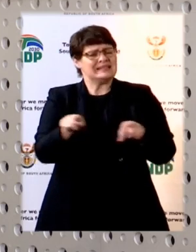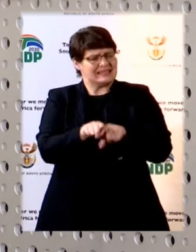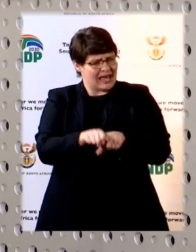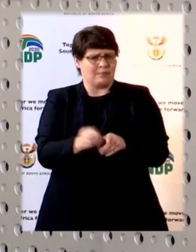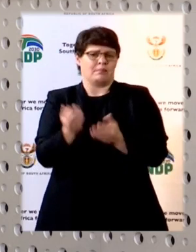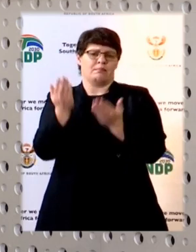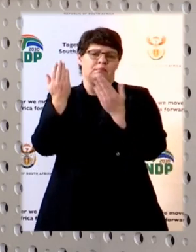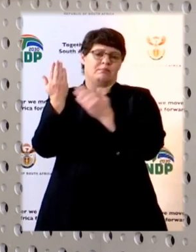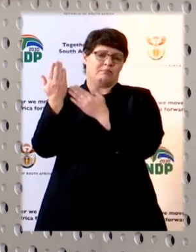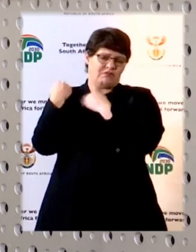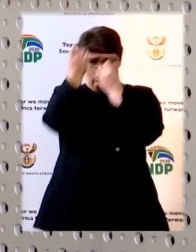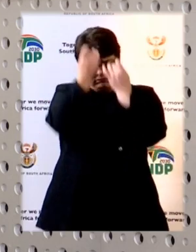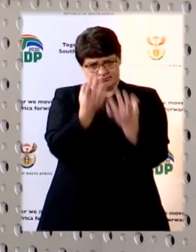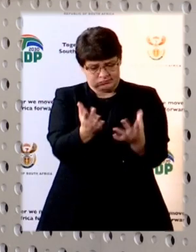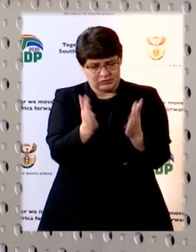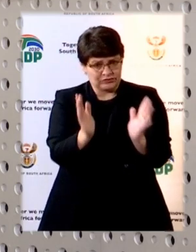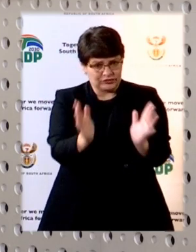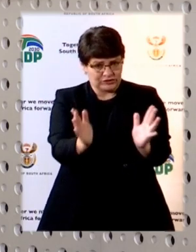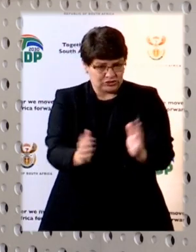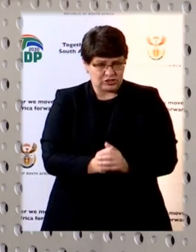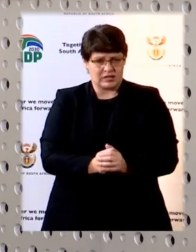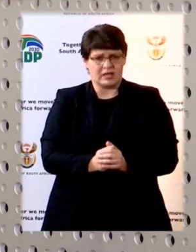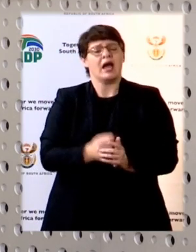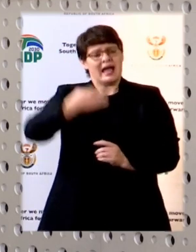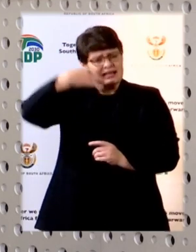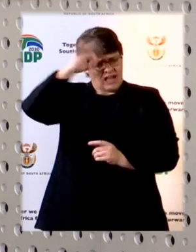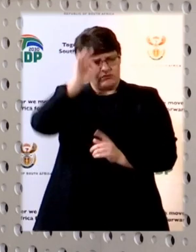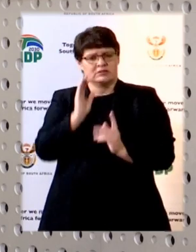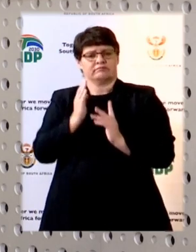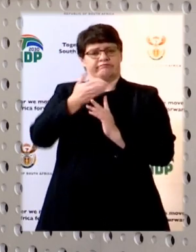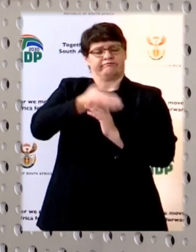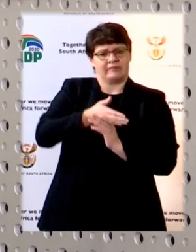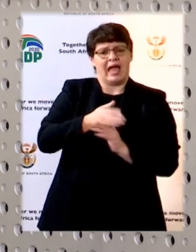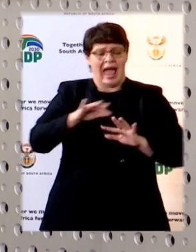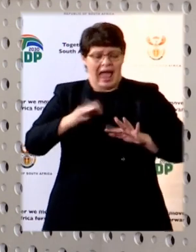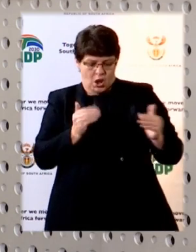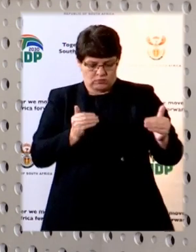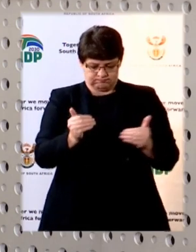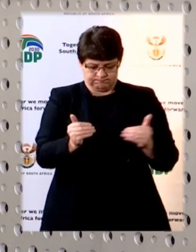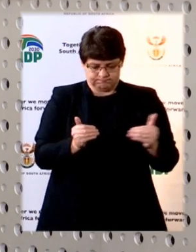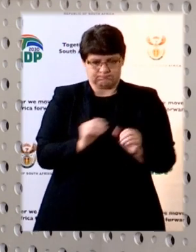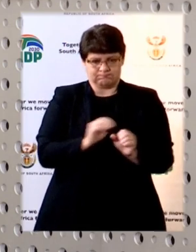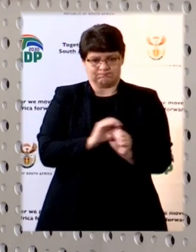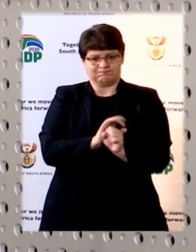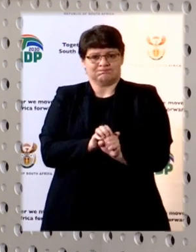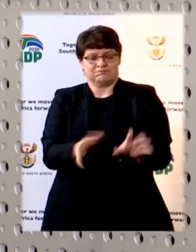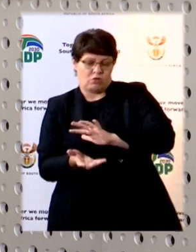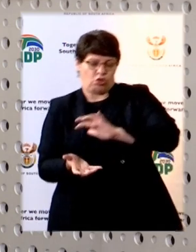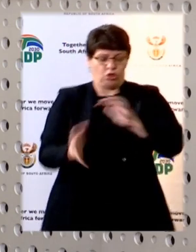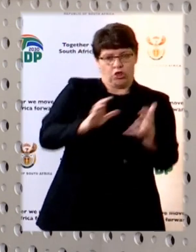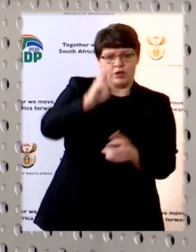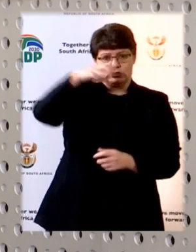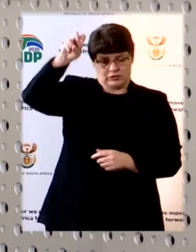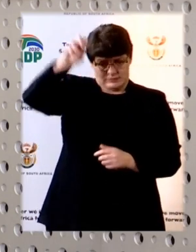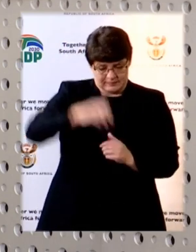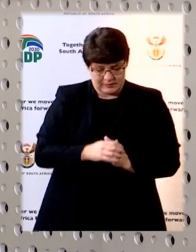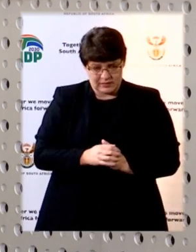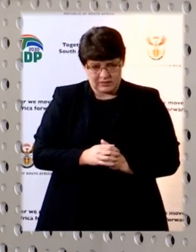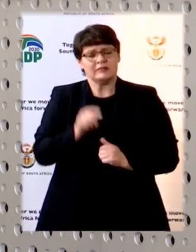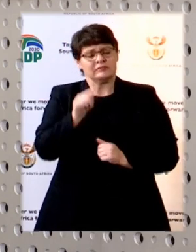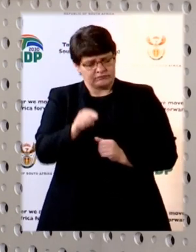previously reported, and as part of government's intervention to mitigate the effects of COVID-19, the Department of